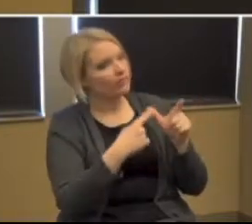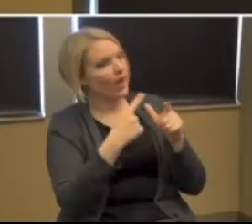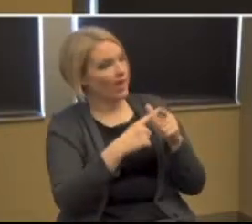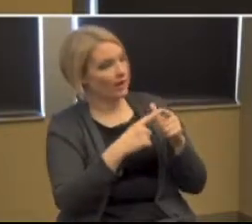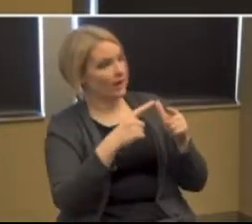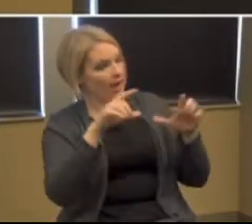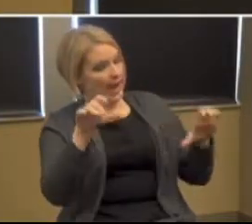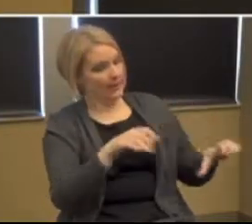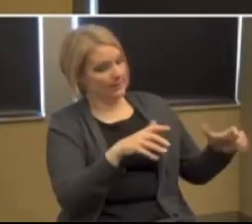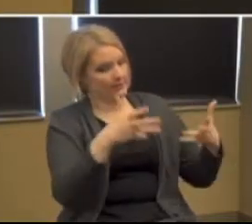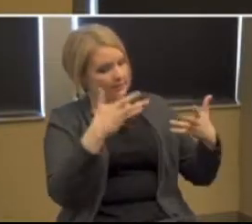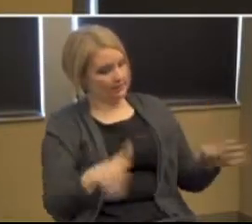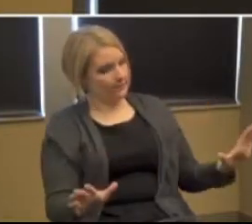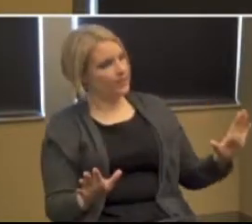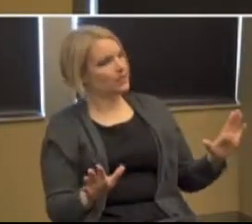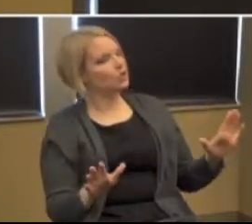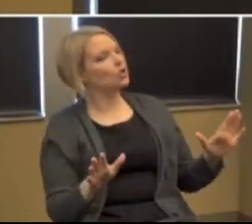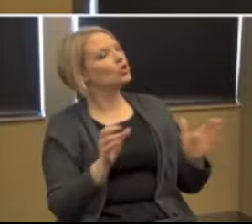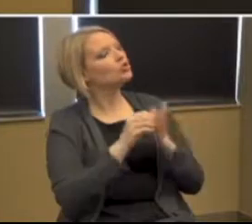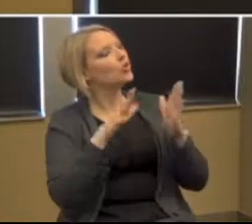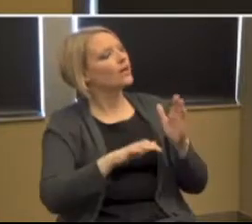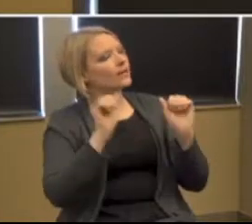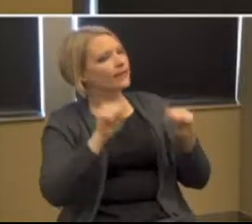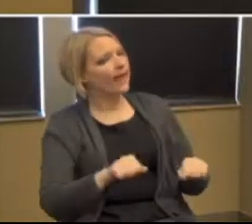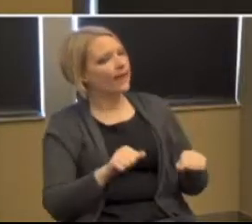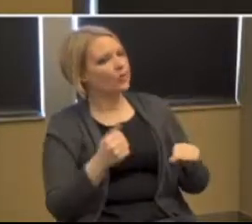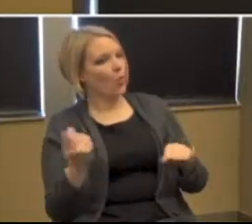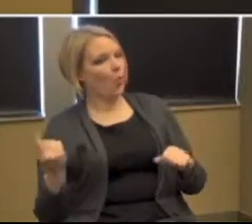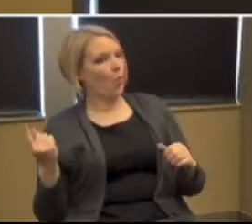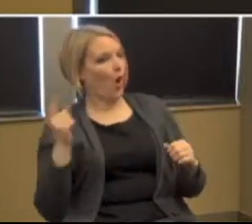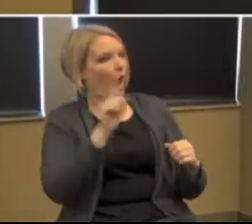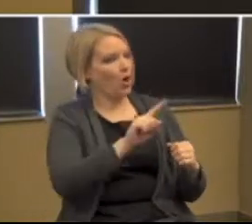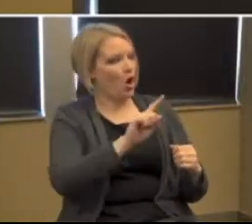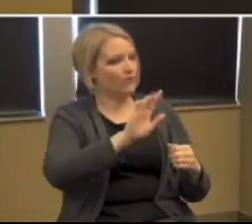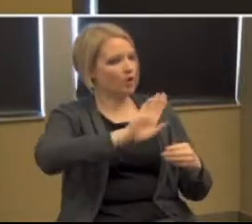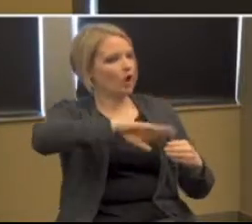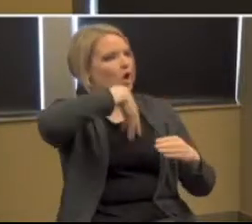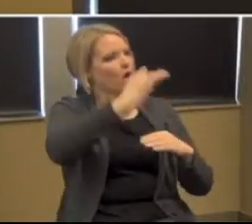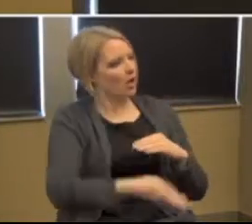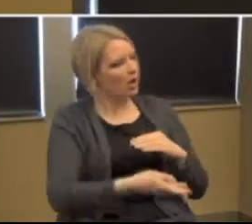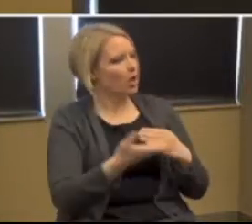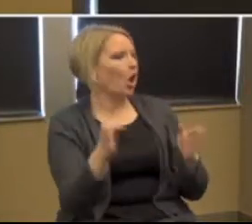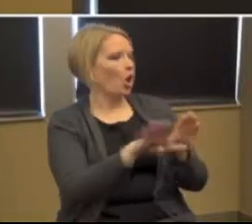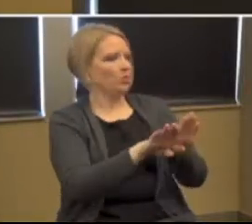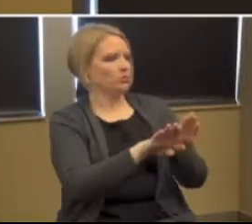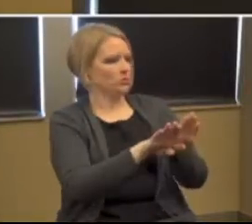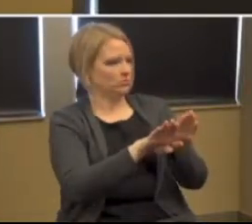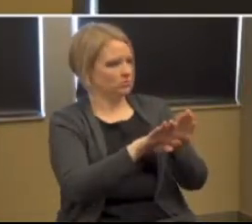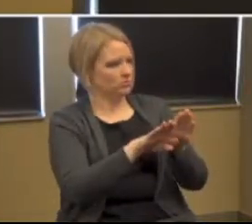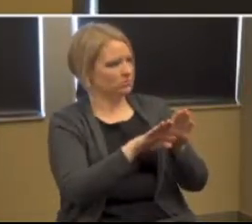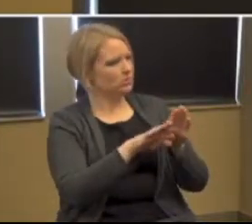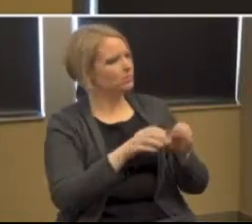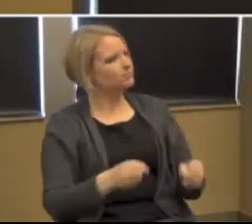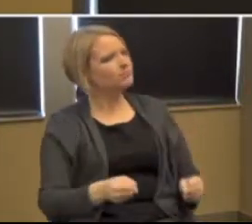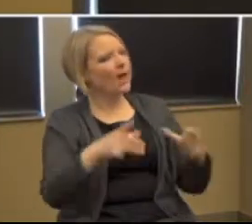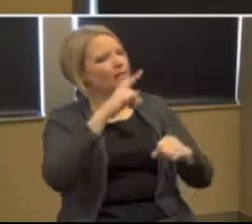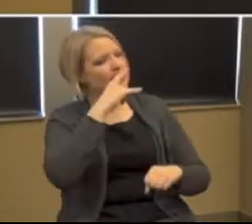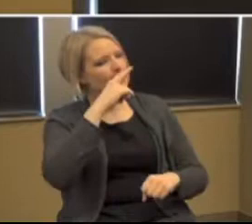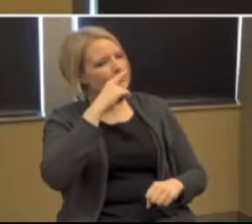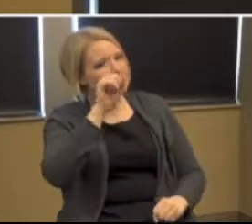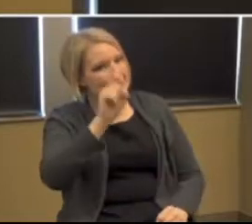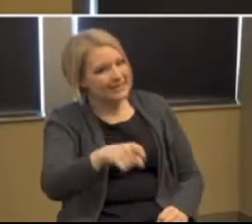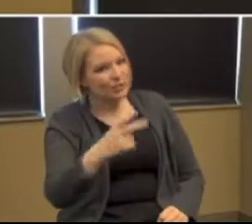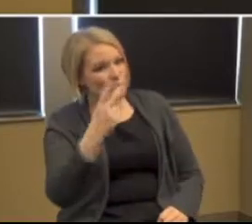when an activity is finished, you can have the student walk over and close it, meaning it's done. And we have a lot of kiddos who need to see it